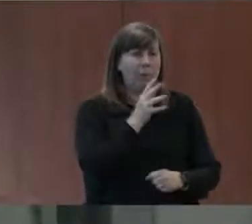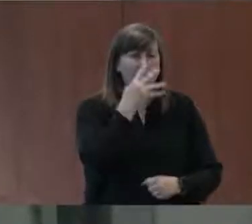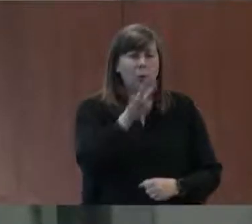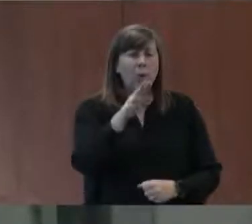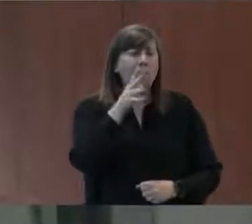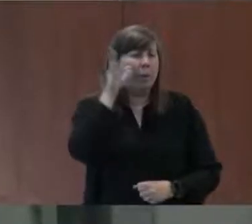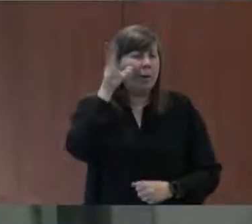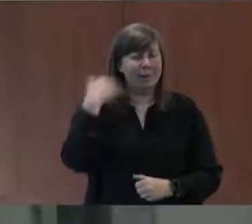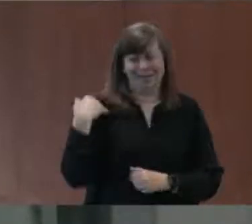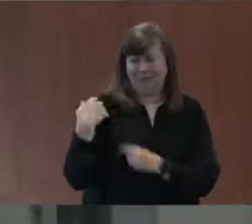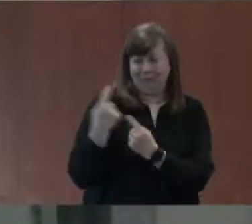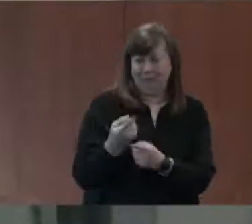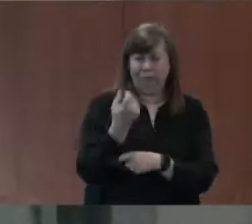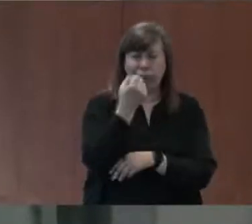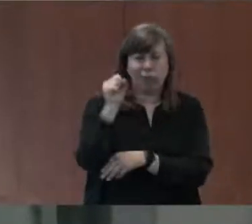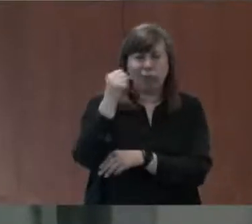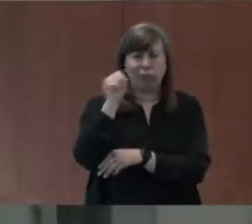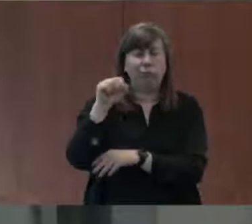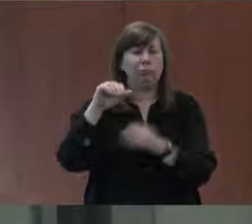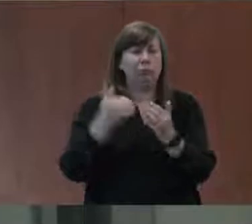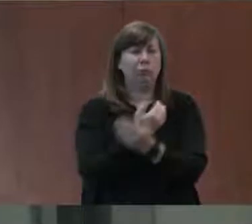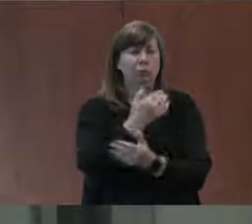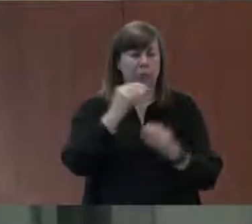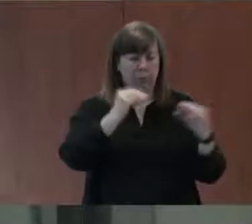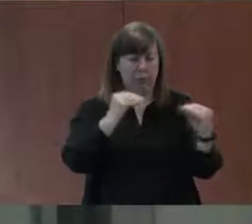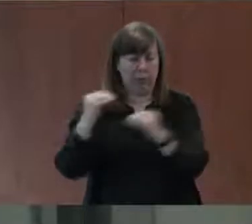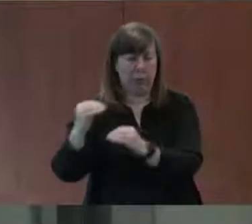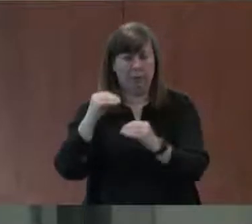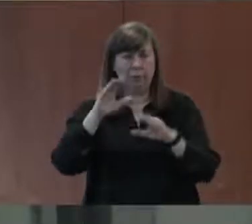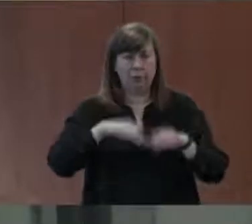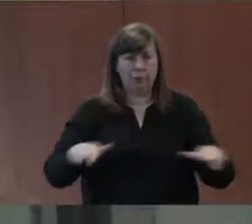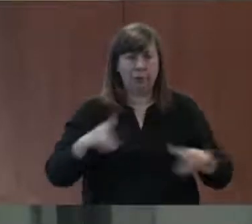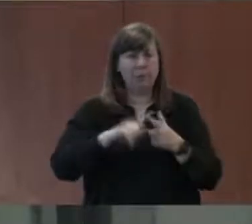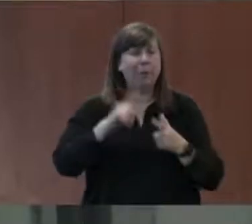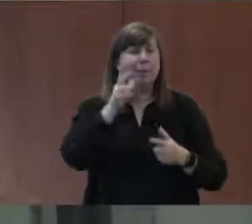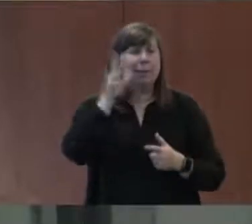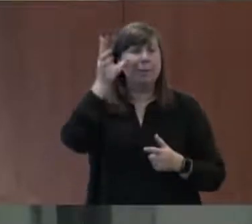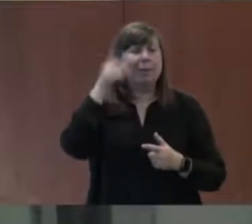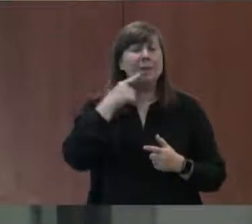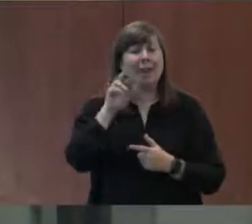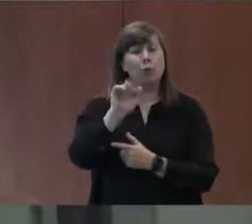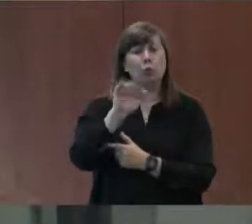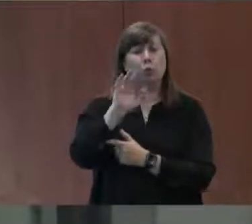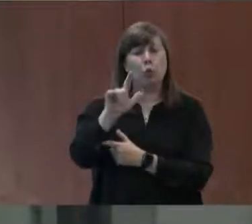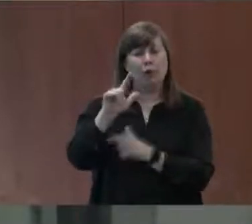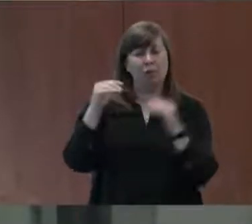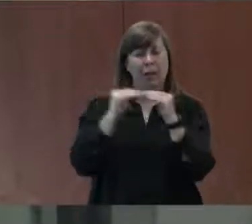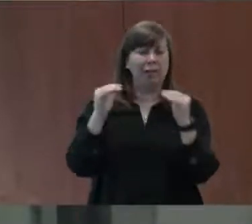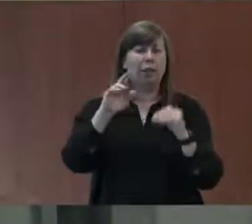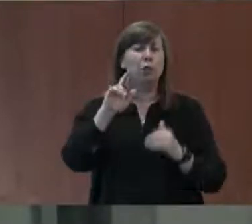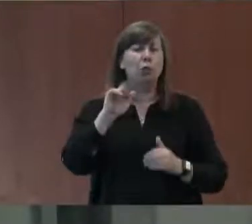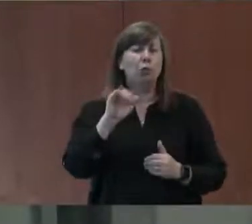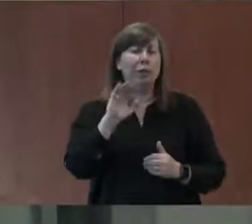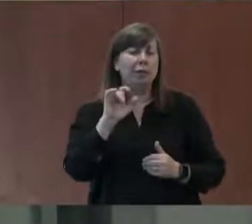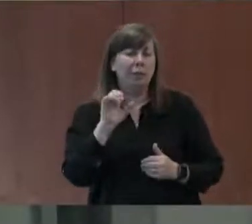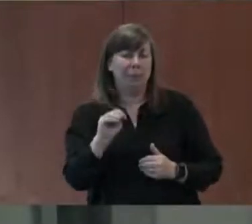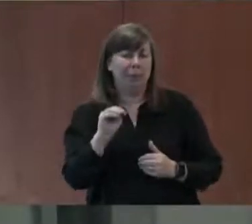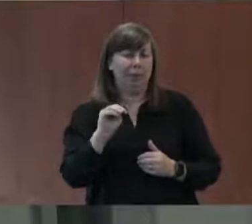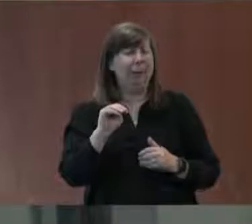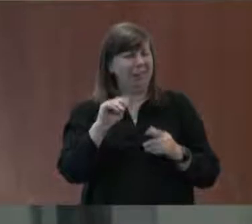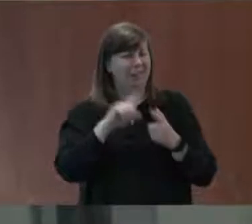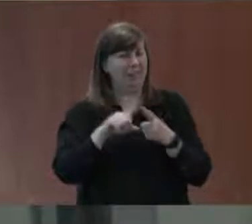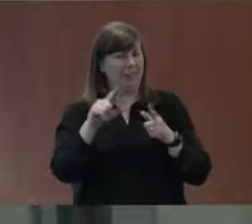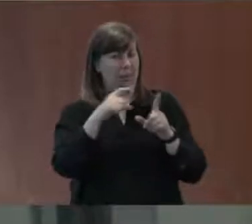as they spent the last year protesting this being taught to their children because, as parents stated, racial equity is just racism dressed in academic